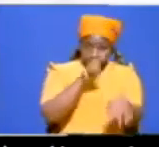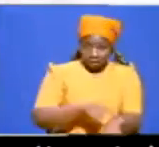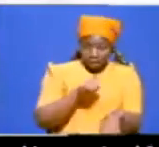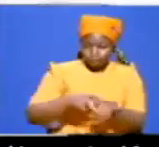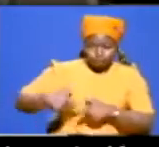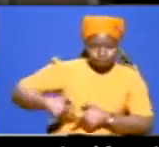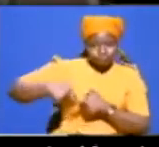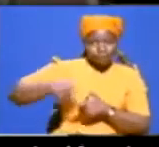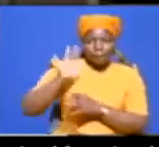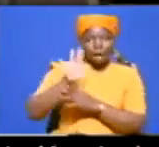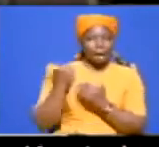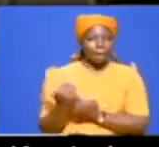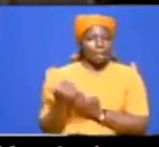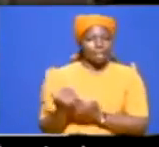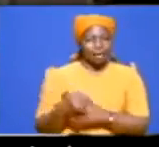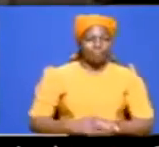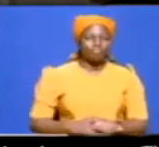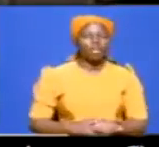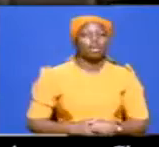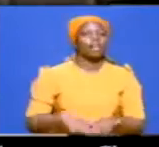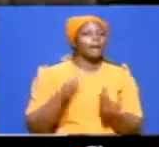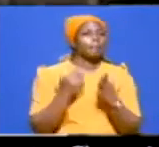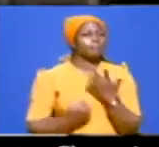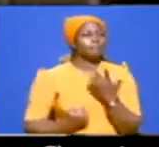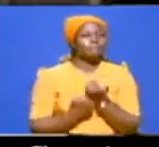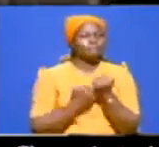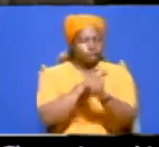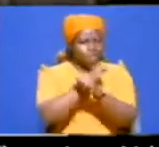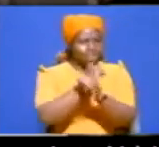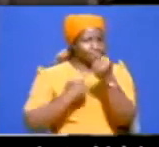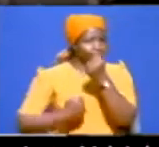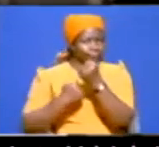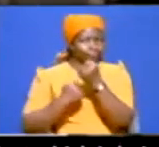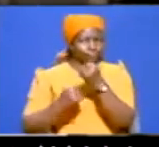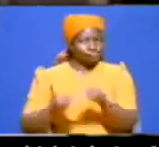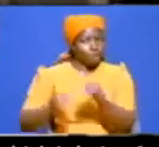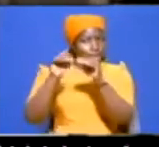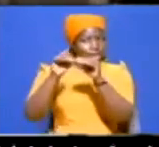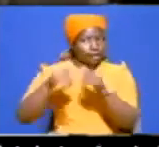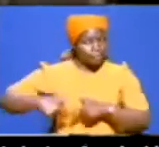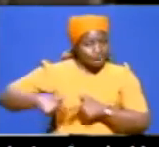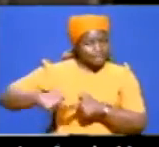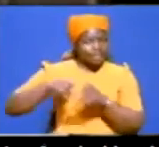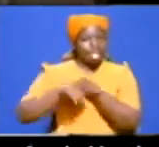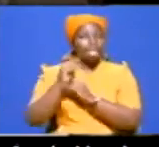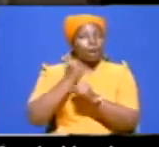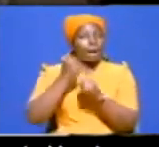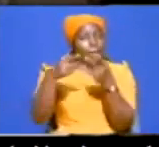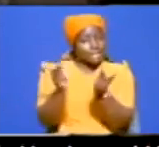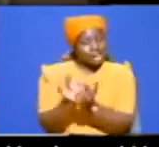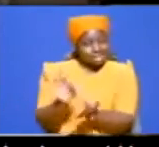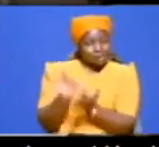their children. Protecting and promoting breastfeeding at workplaces, and especially those mothers